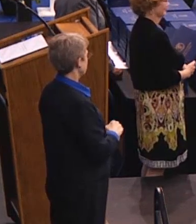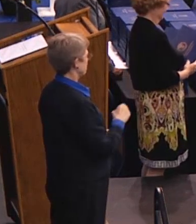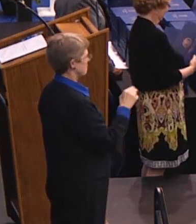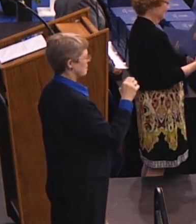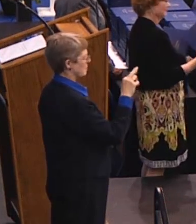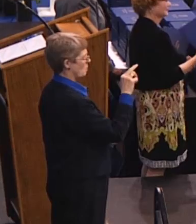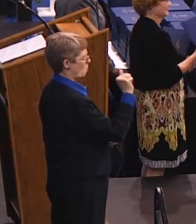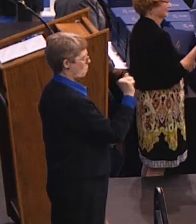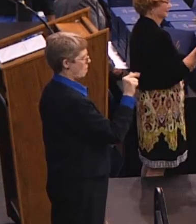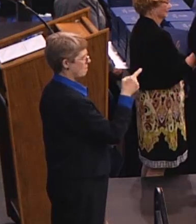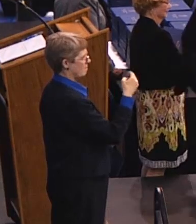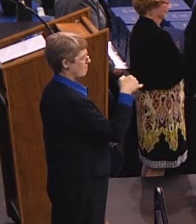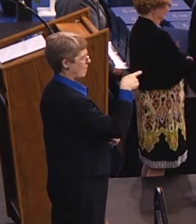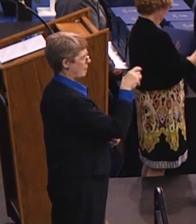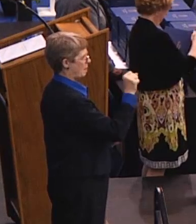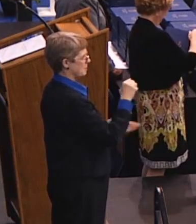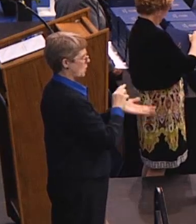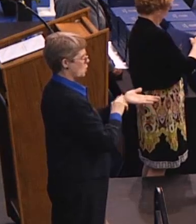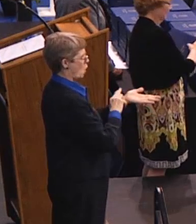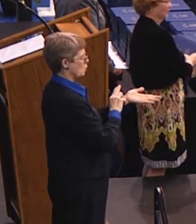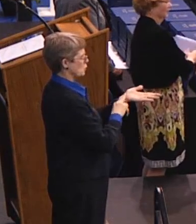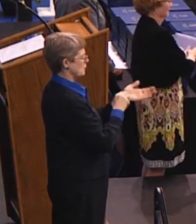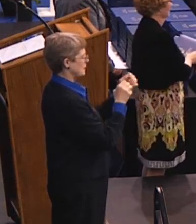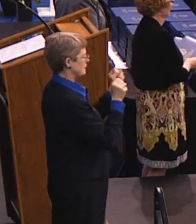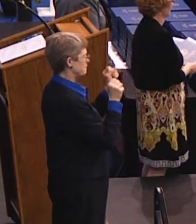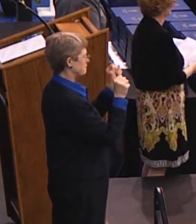Nora Phillips, nursing.